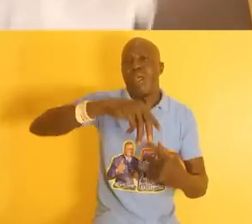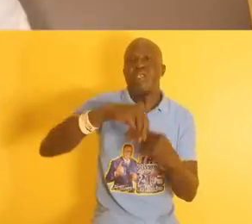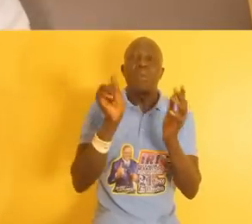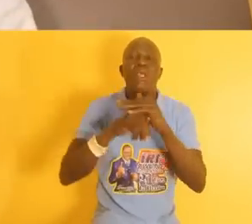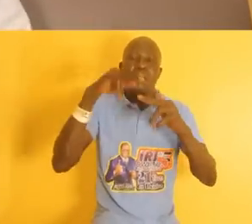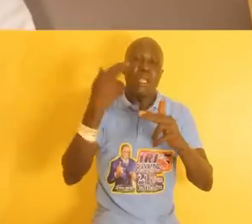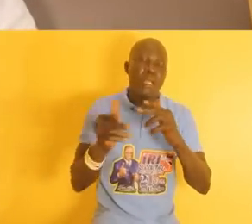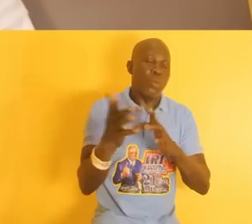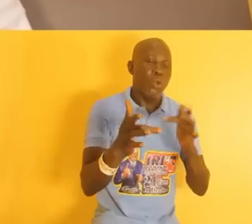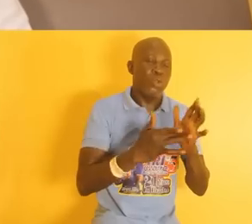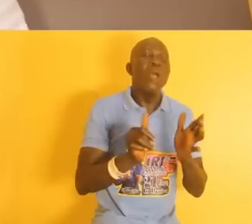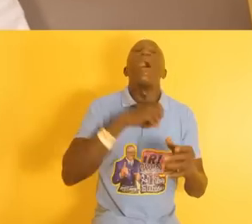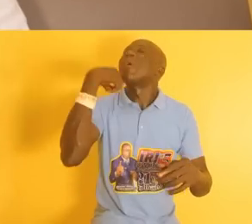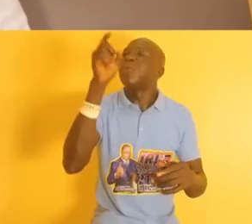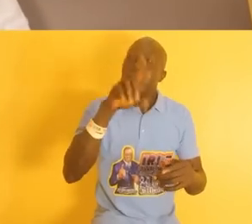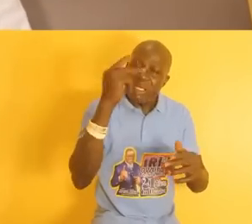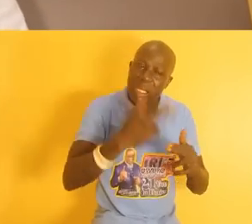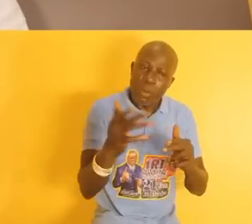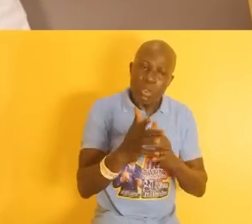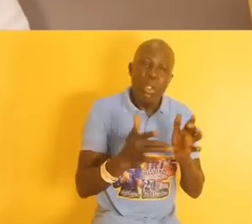the way you know. In the name of Jesus. Oh, we don't call you.